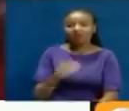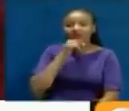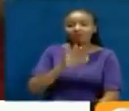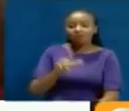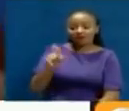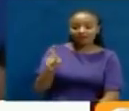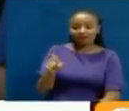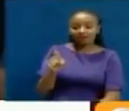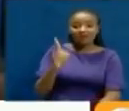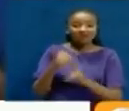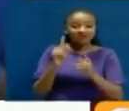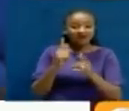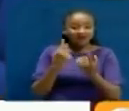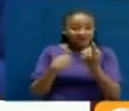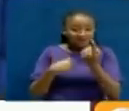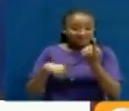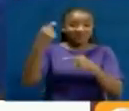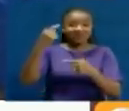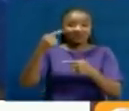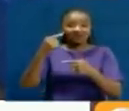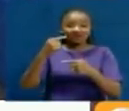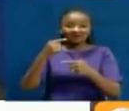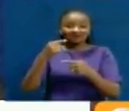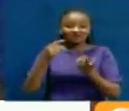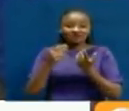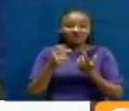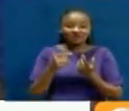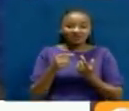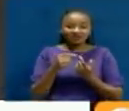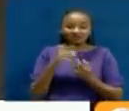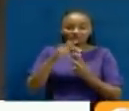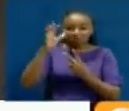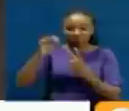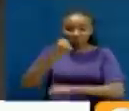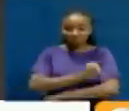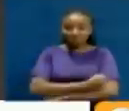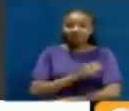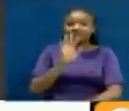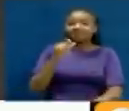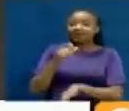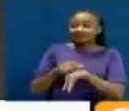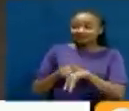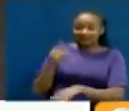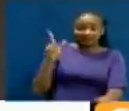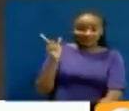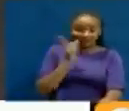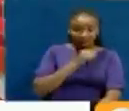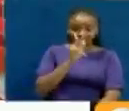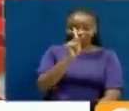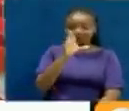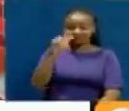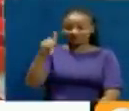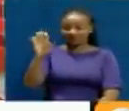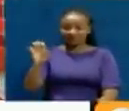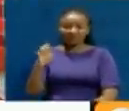consequently, he failed to qualify for the first choice of schools on his list. Alivyofanya KCPE, naweza sema